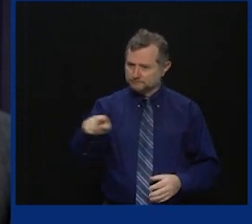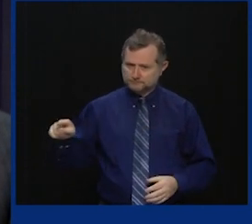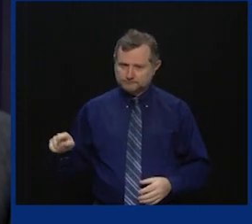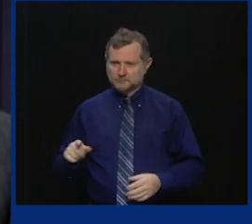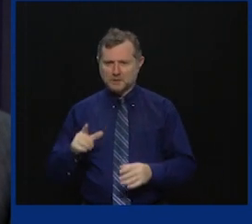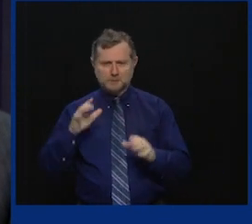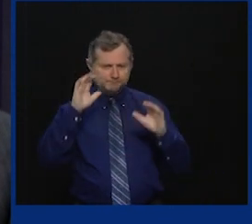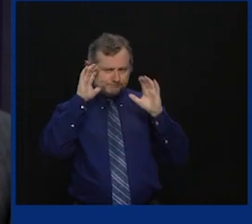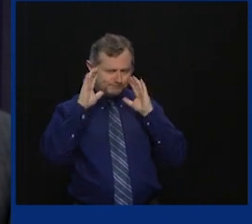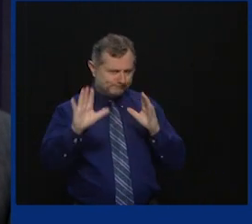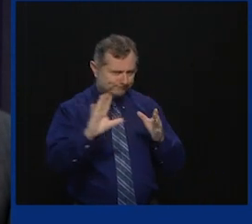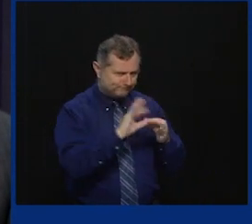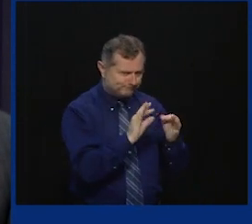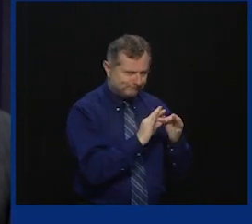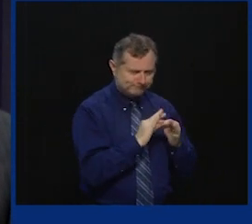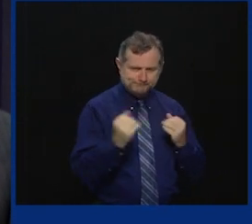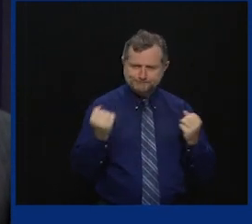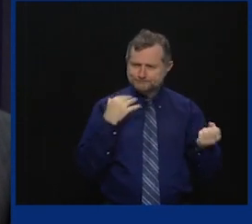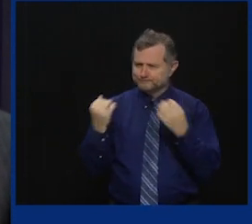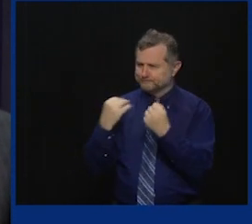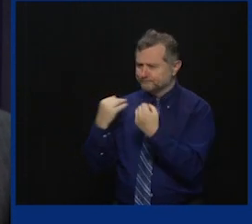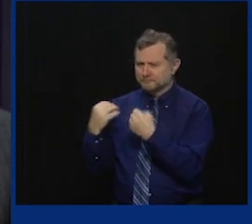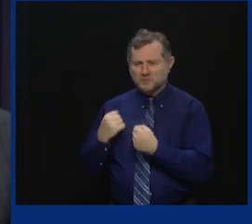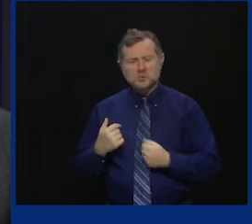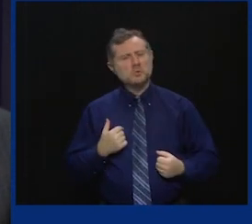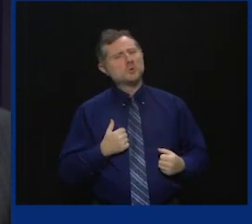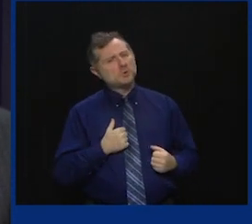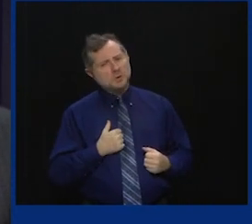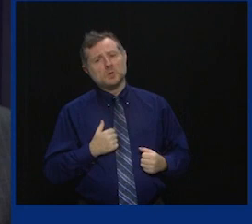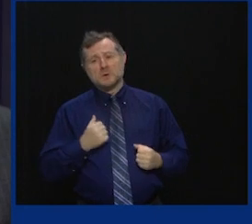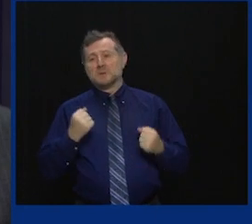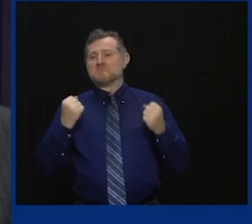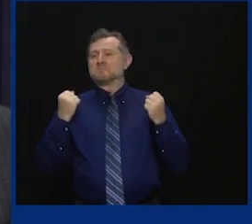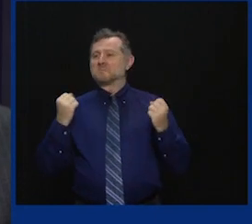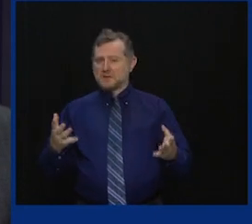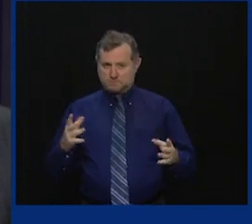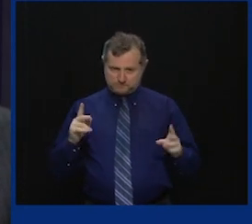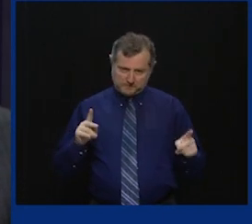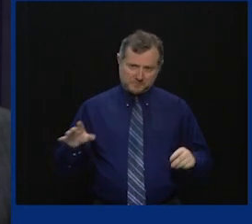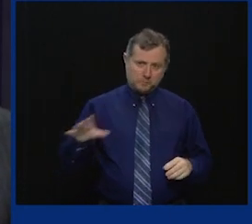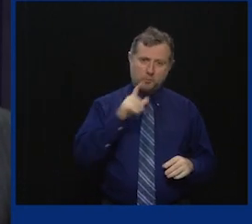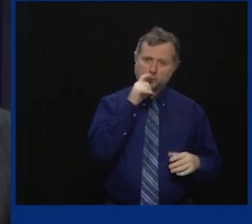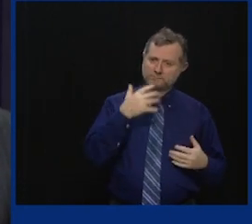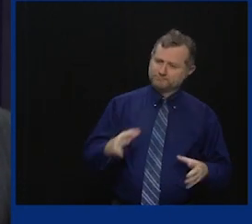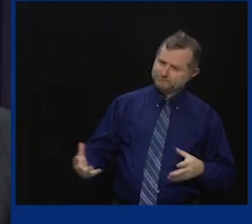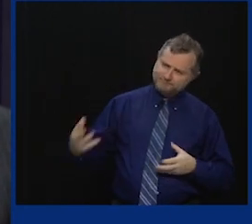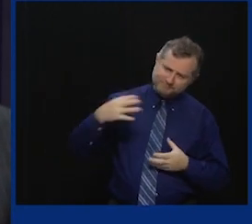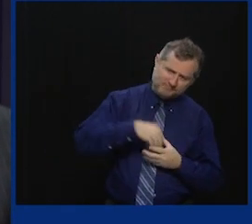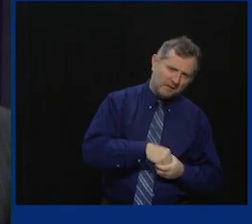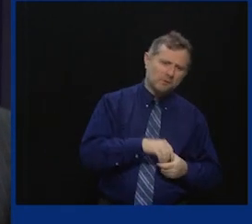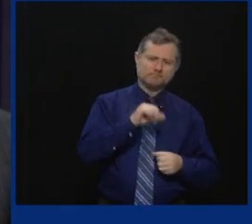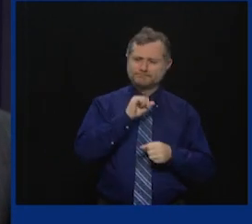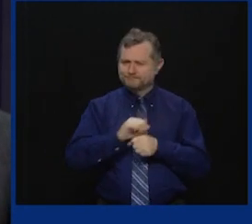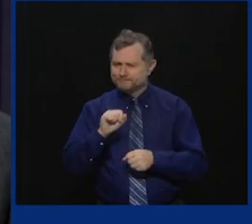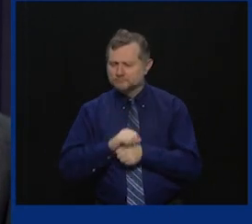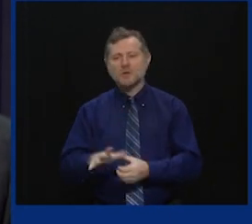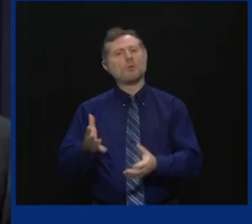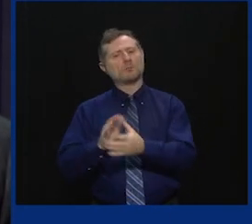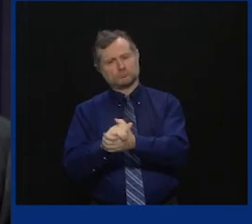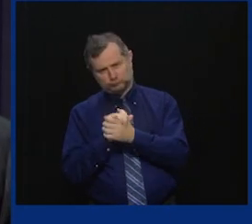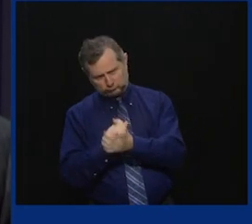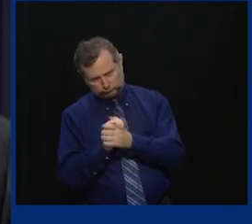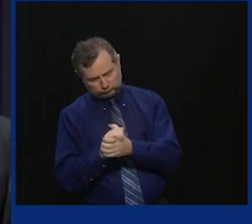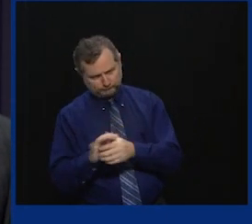to CAFTAL, to Fortune Society, to the many people who have labored. Congratulations. The governor is releasing